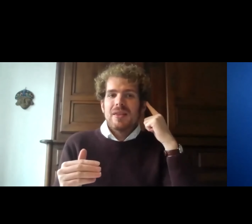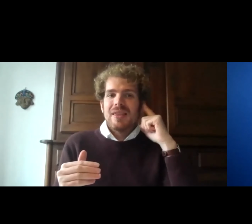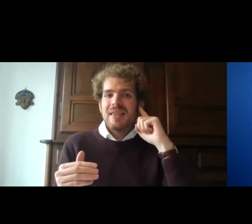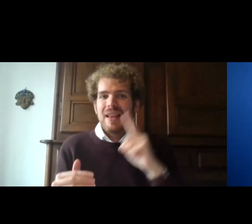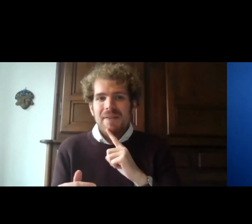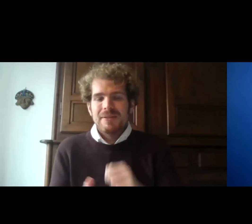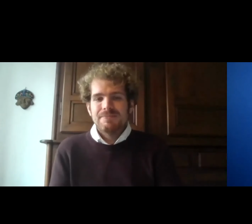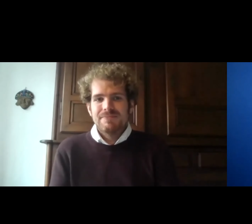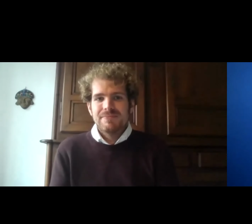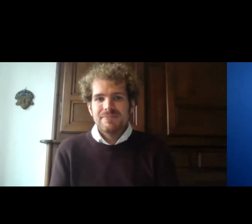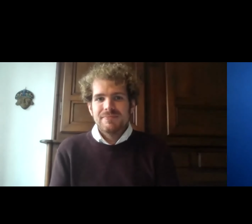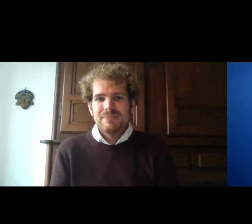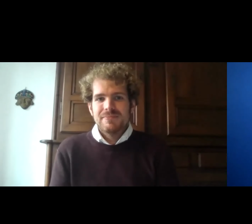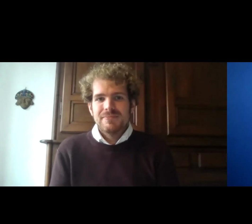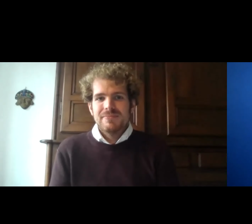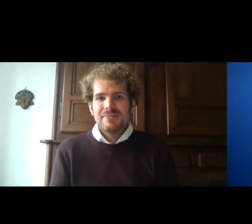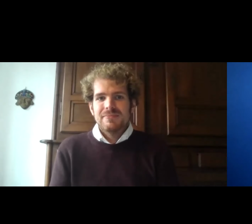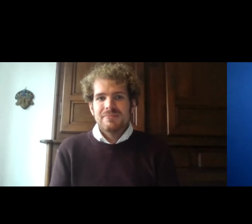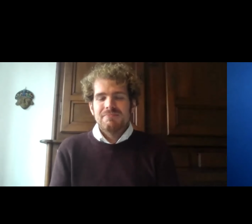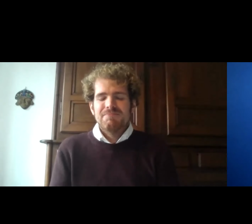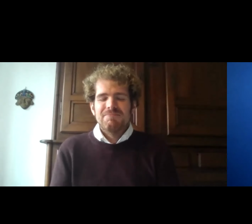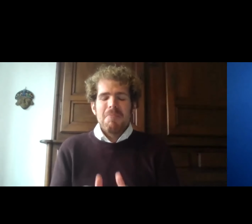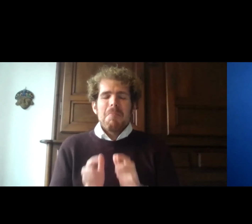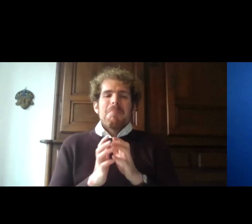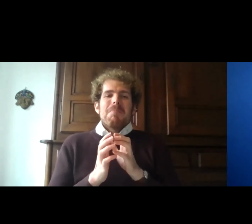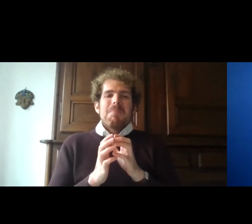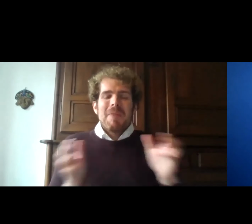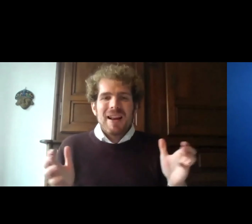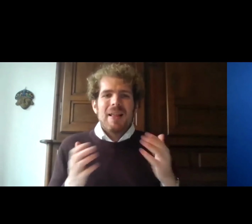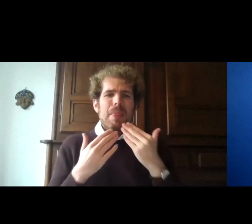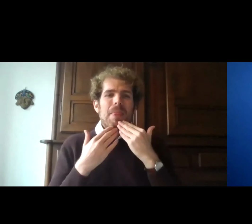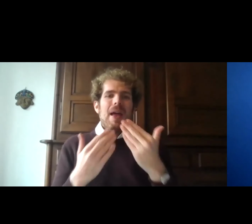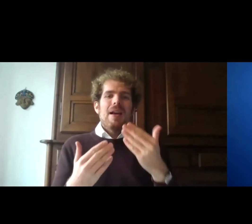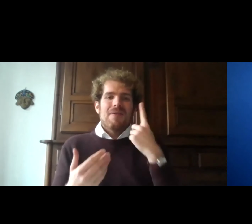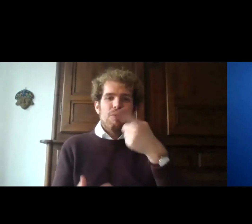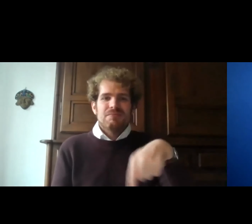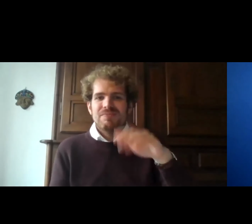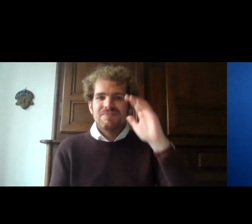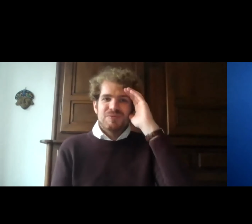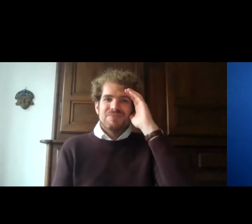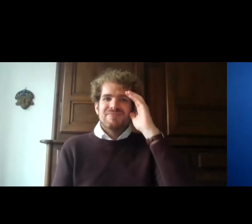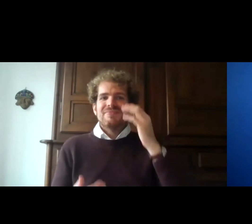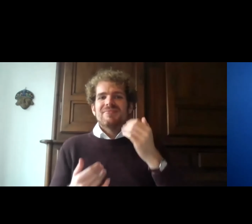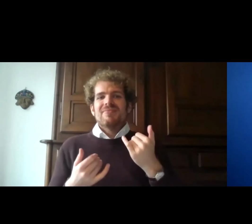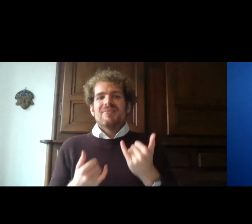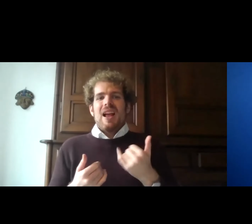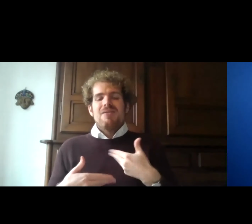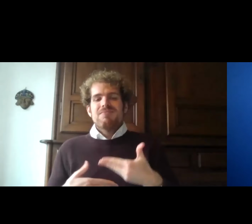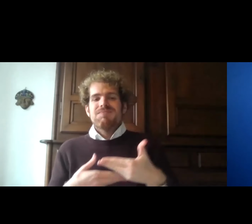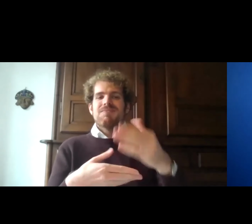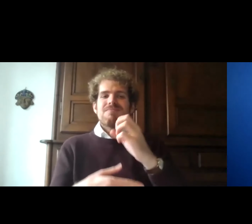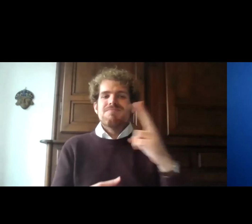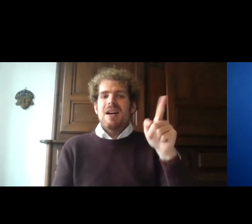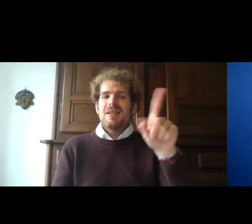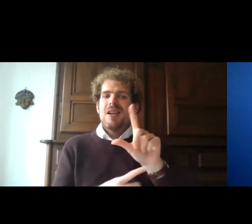is really pay respect to deaf people and things that they are asking for, like language equity and language recognition. So I'd like to thank you